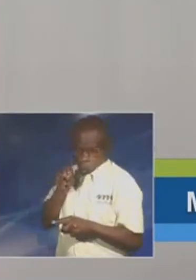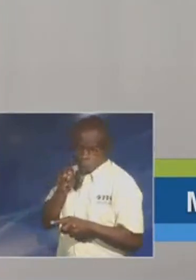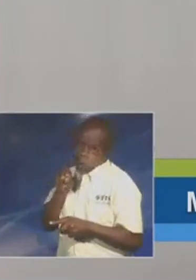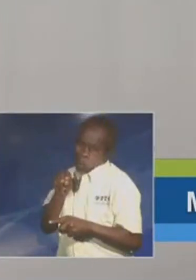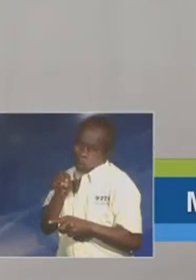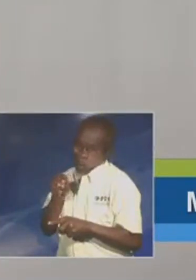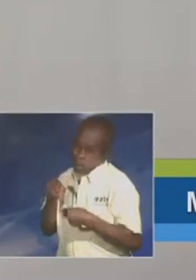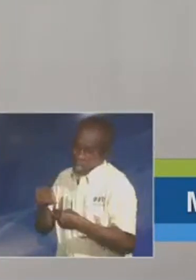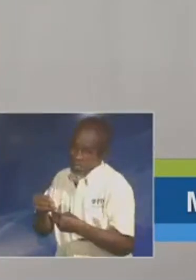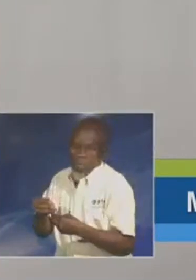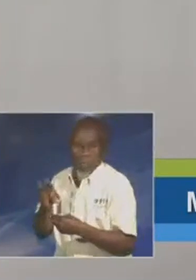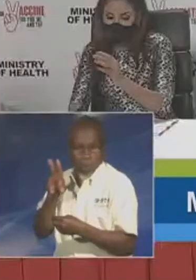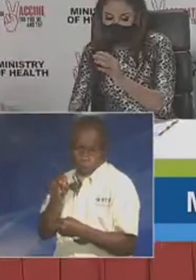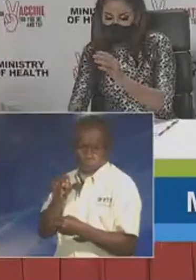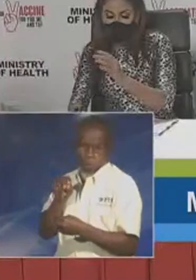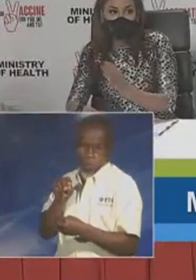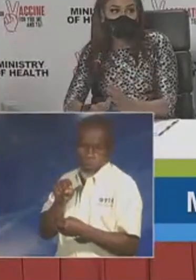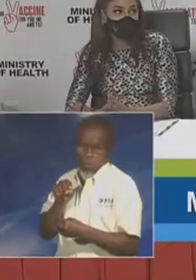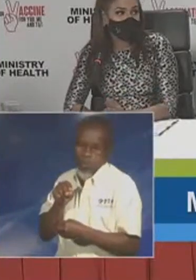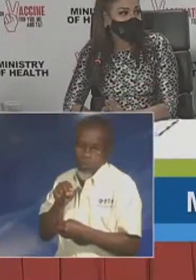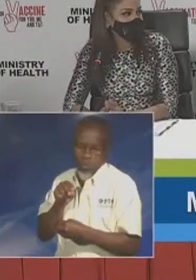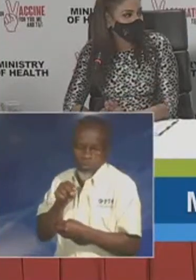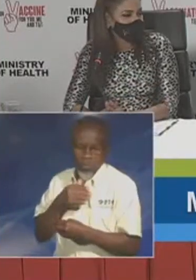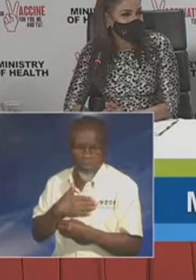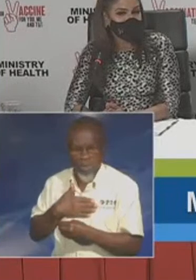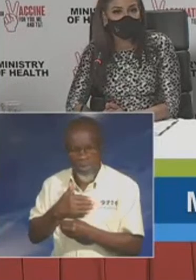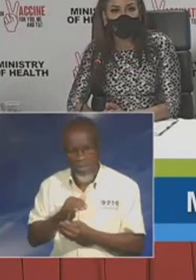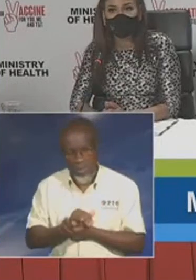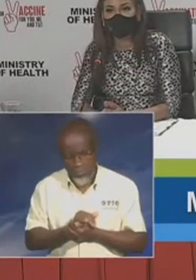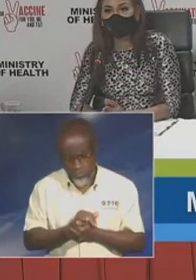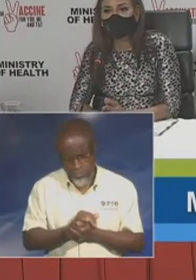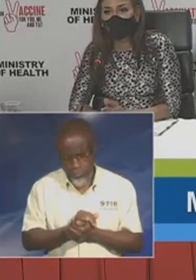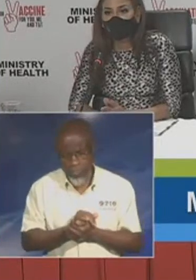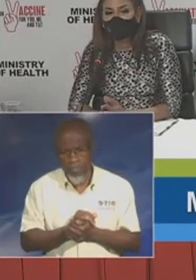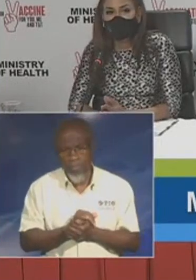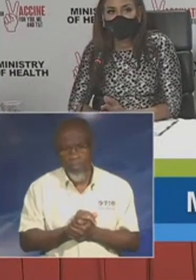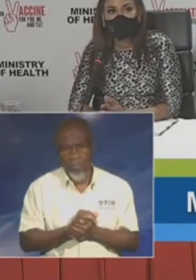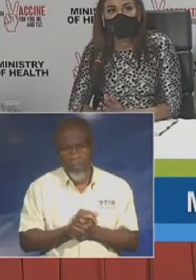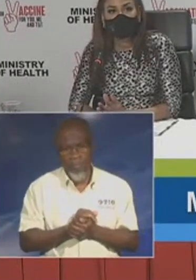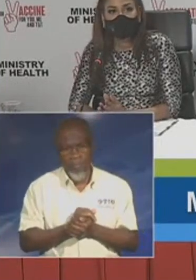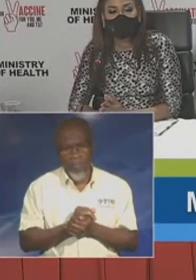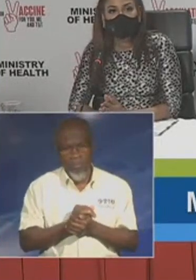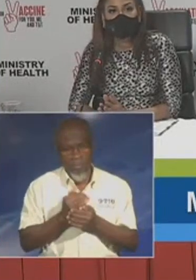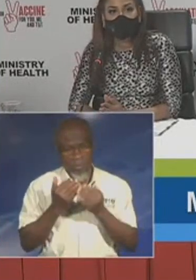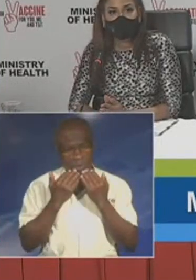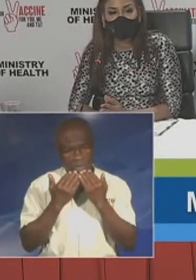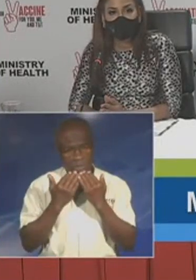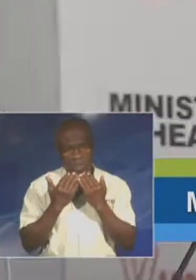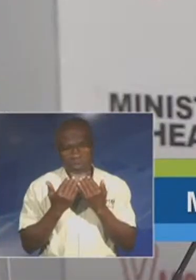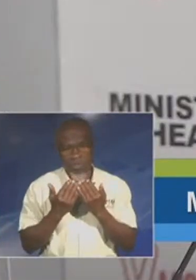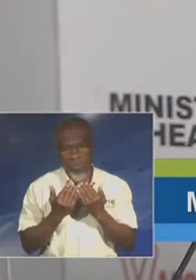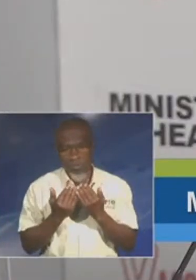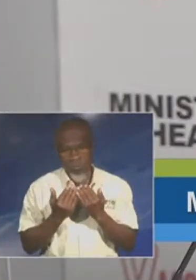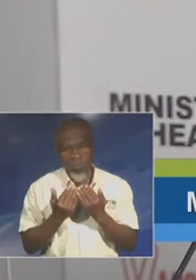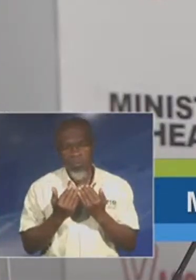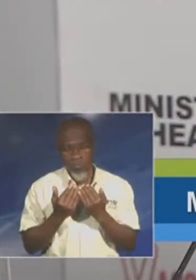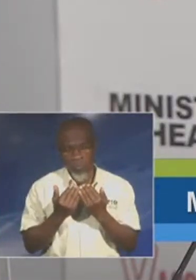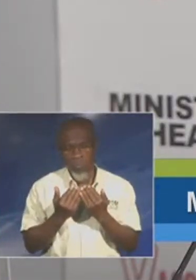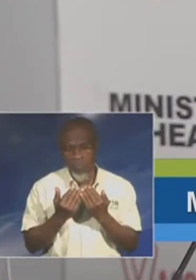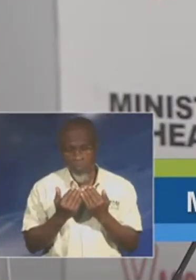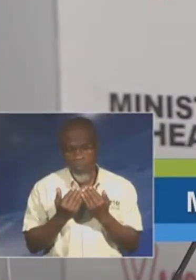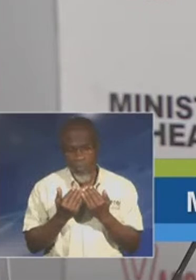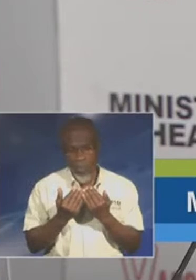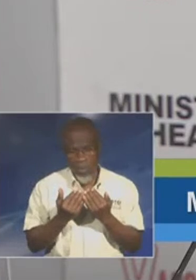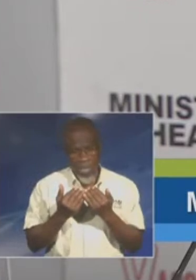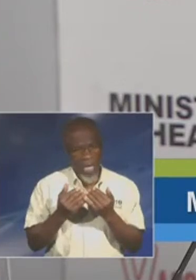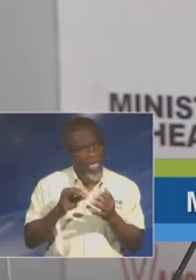Okay? Thank you. Thank you, Dr. Paul and Minister. I'd just like to remind the